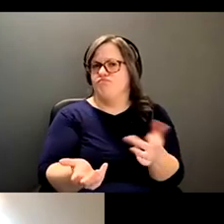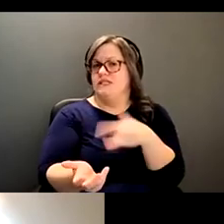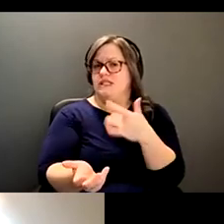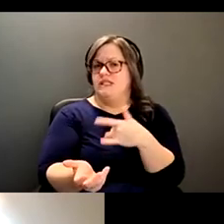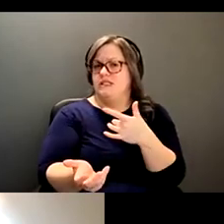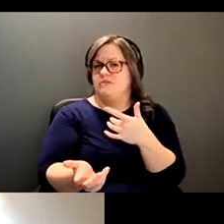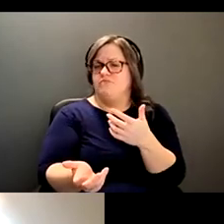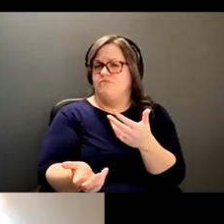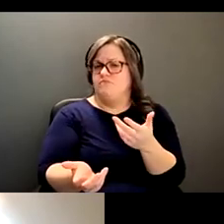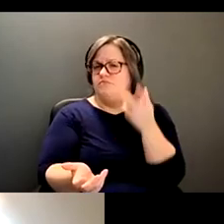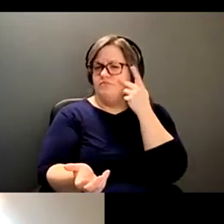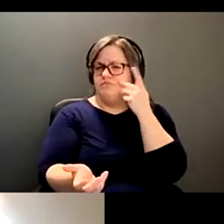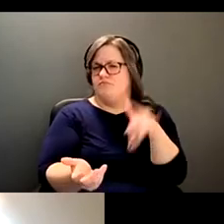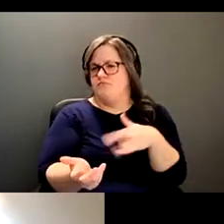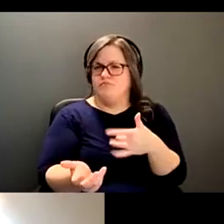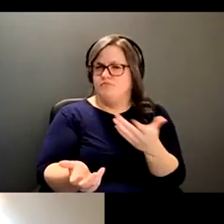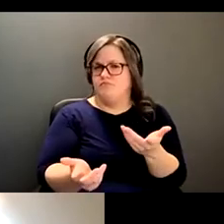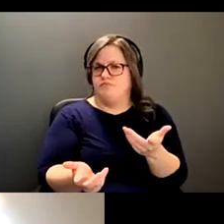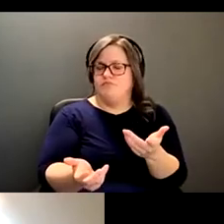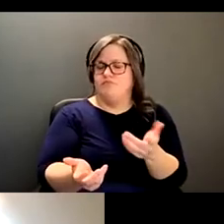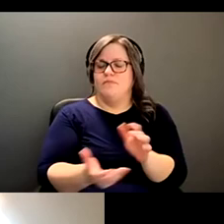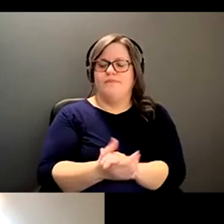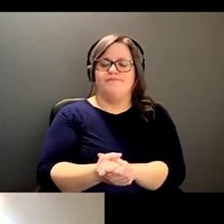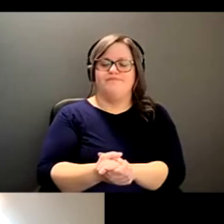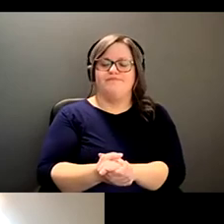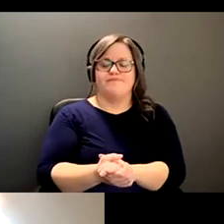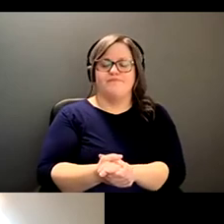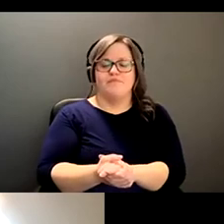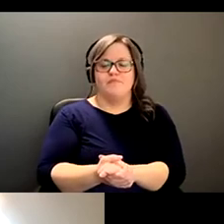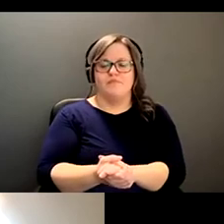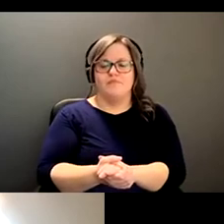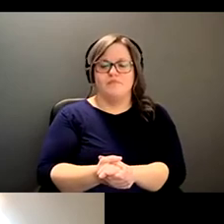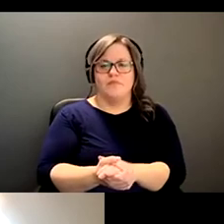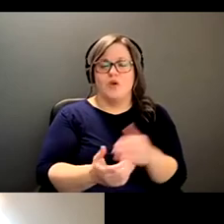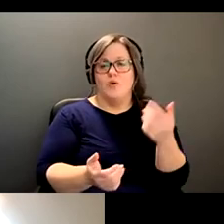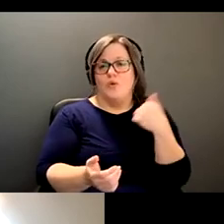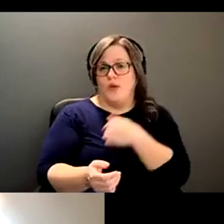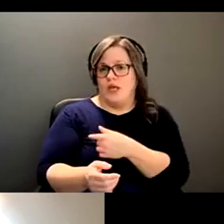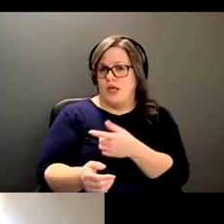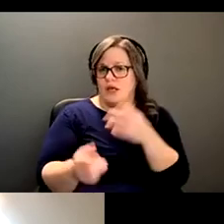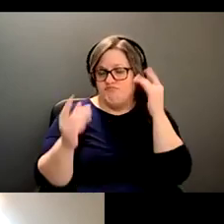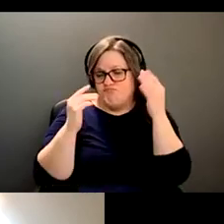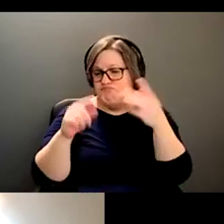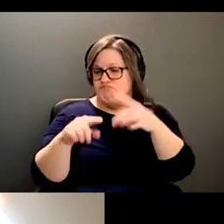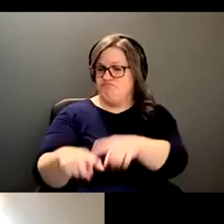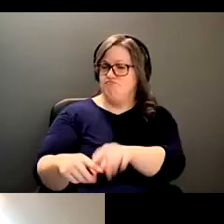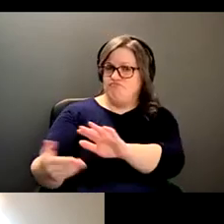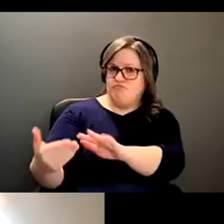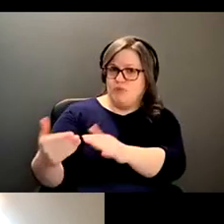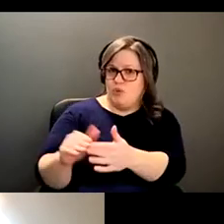And that definition kind of reverberates to many different things. It could be like logistical, could be creative.